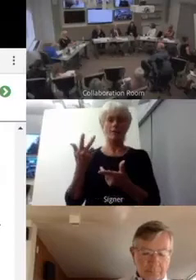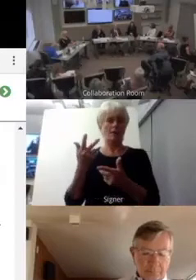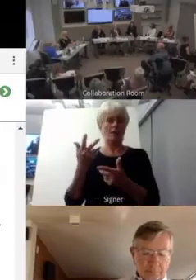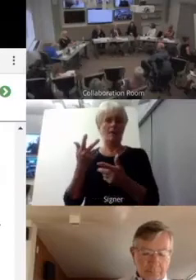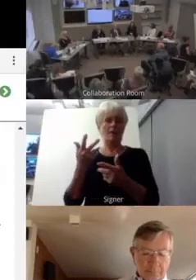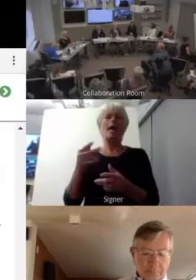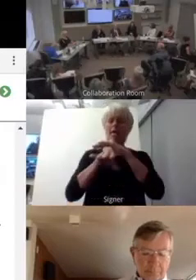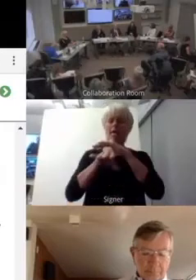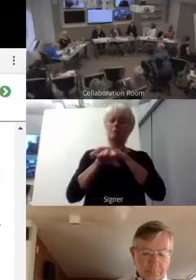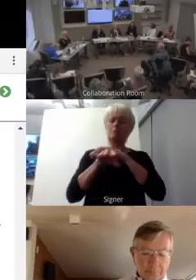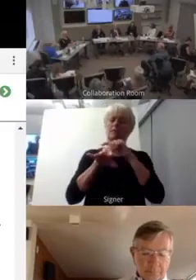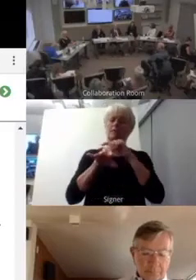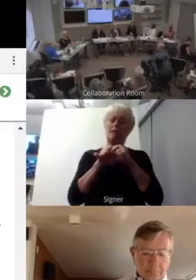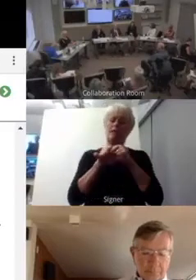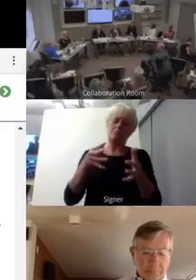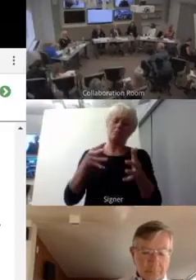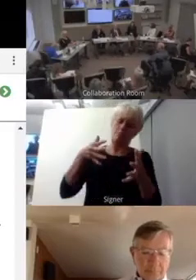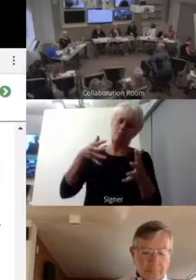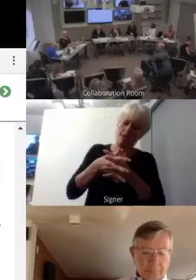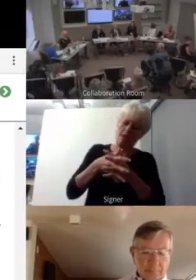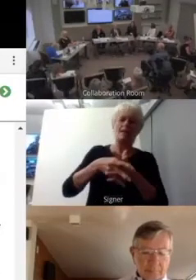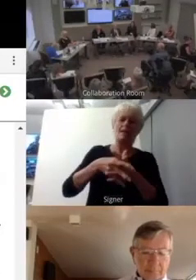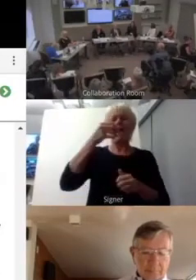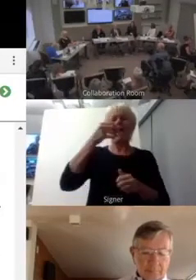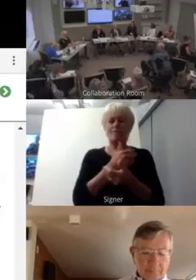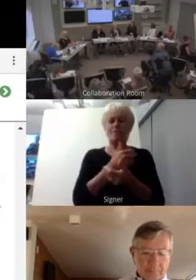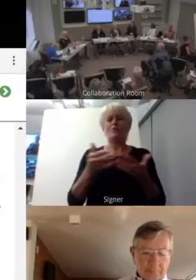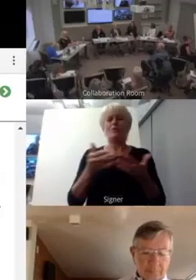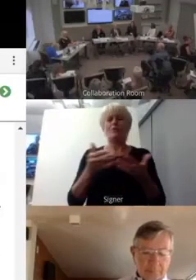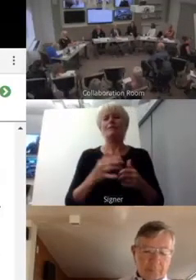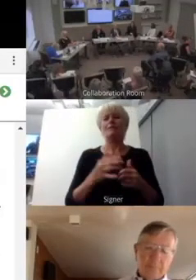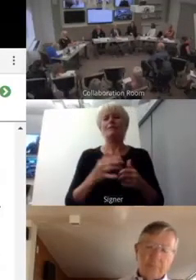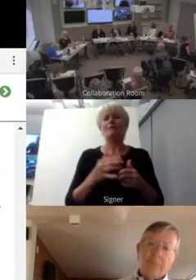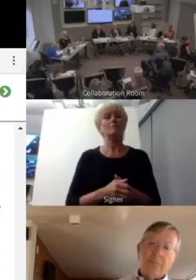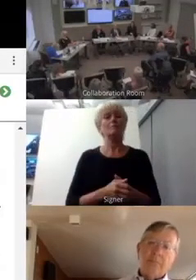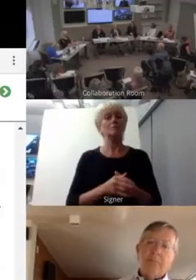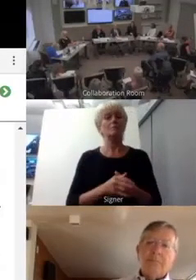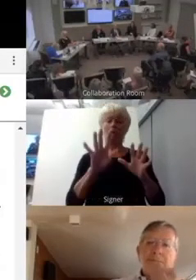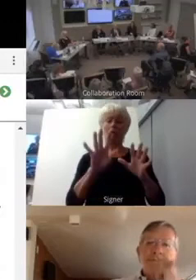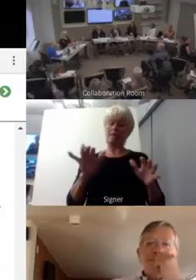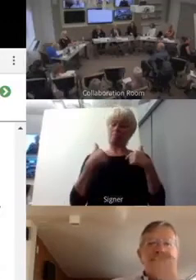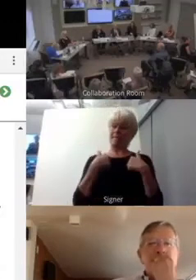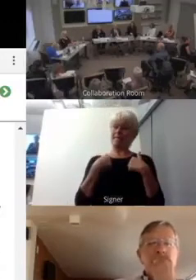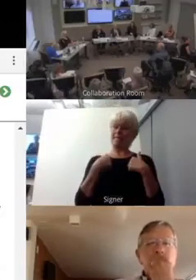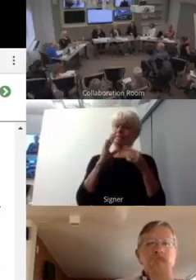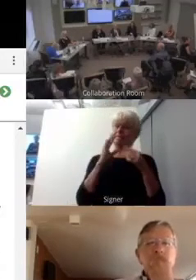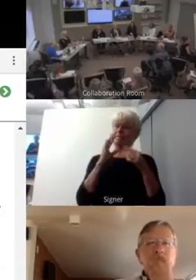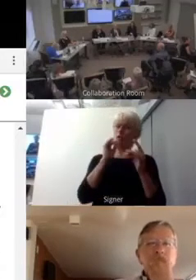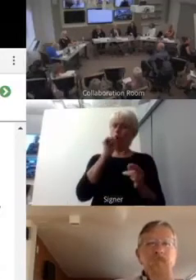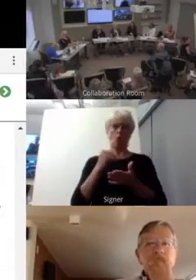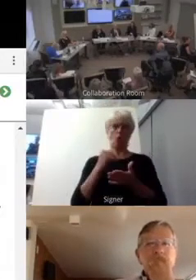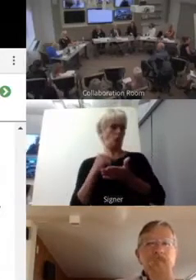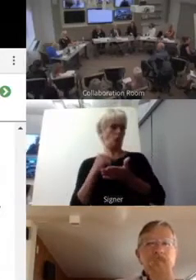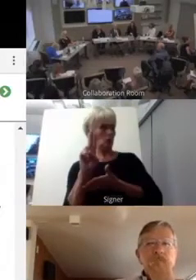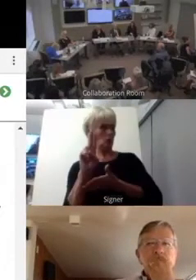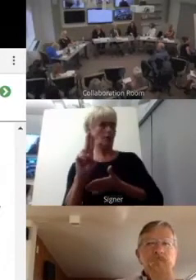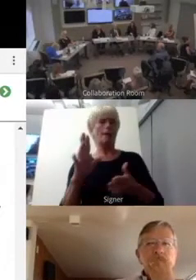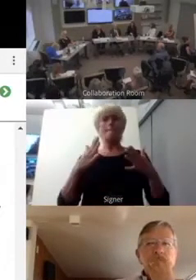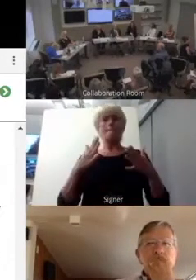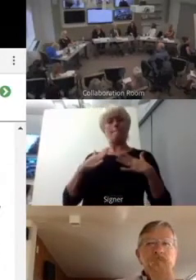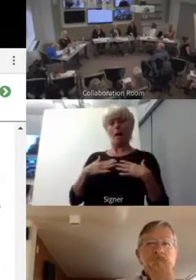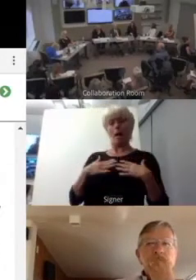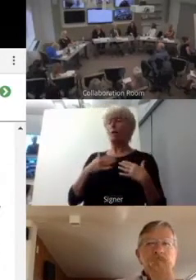it's actually, and this is me speaking, not the university now, it's my preferred mechanism for